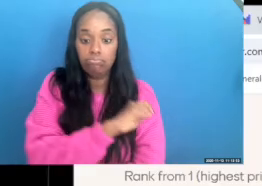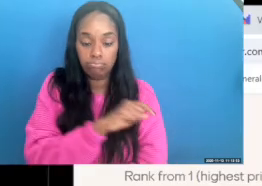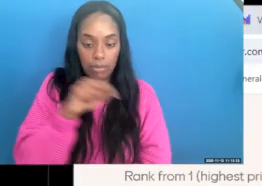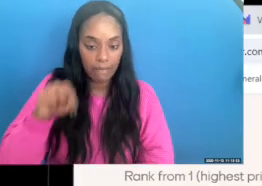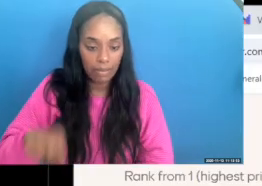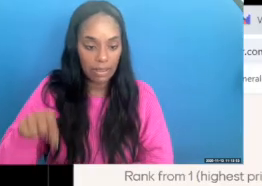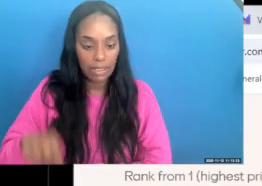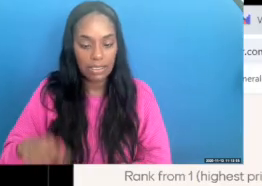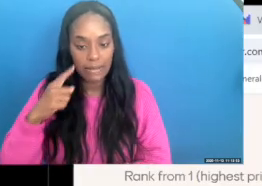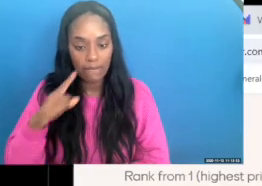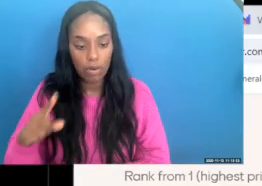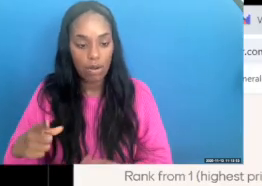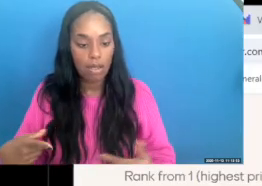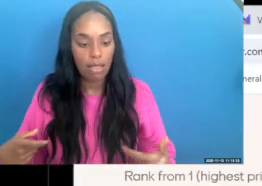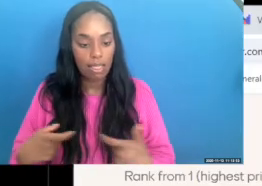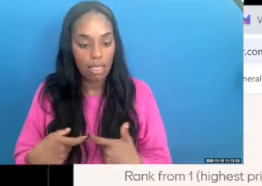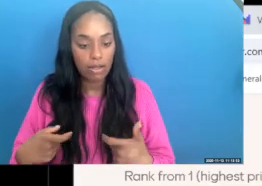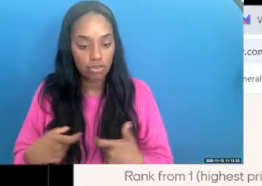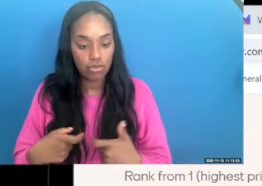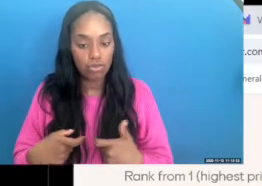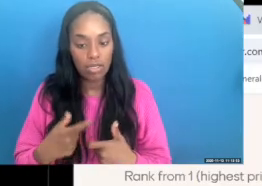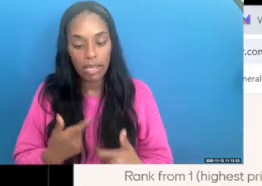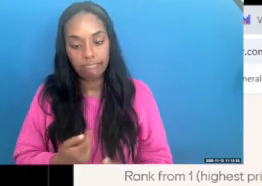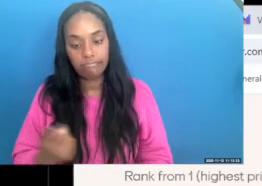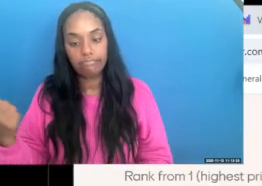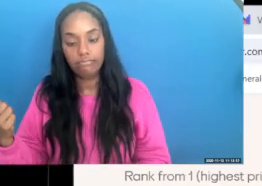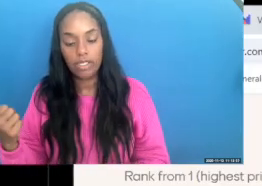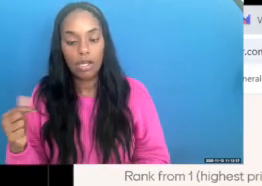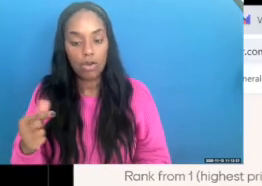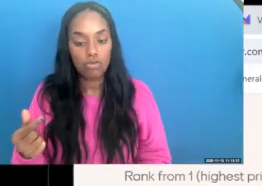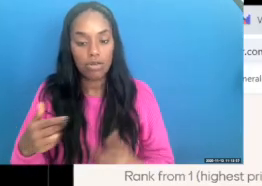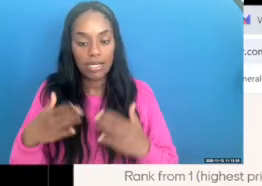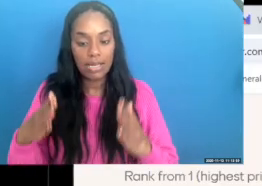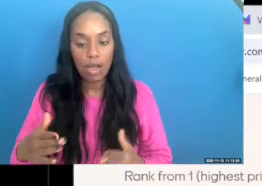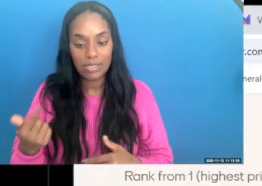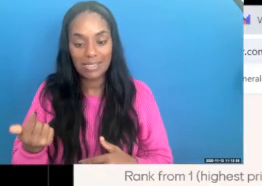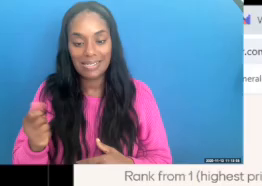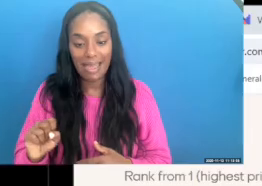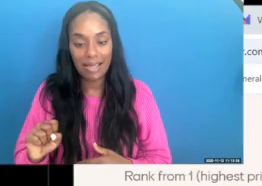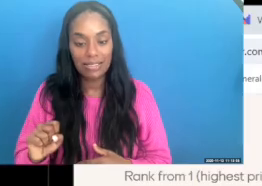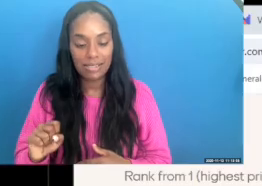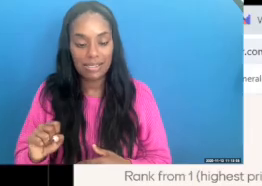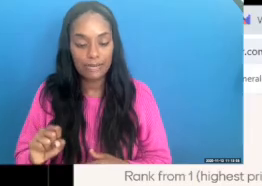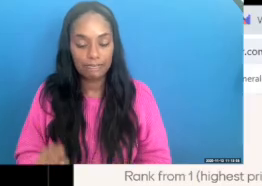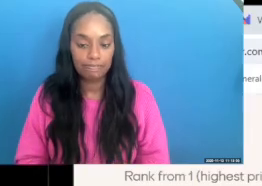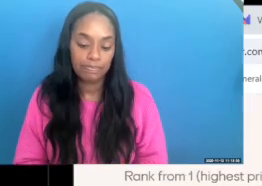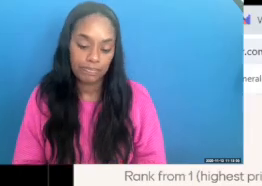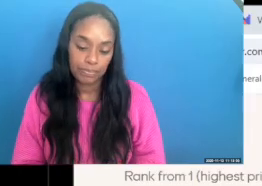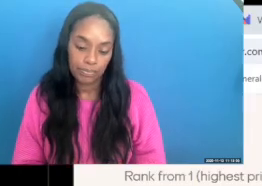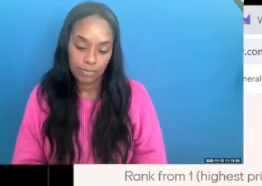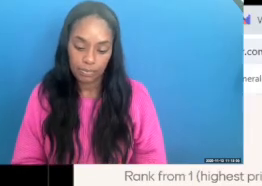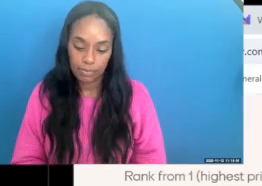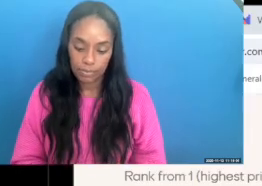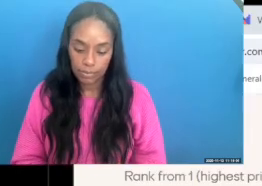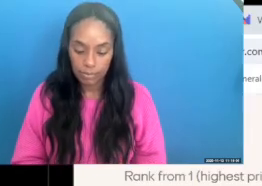achieving ultimately a full transformation of this sector to electric propulsion and zeroing out greenhouse gas